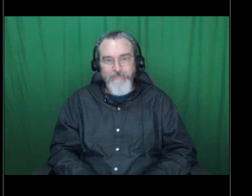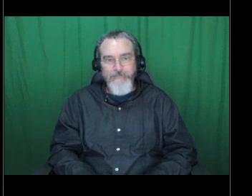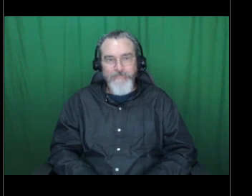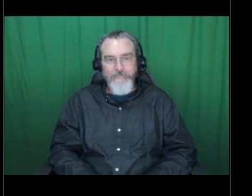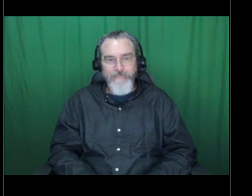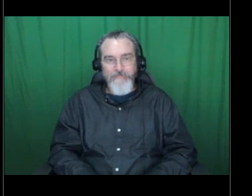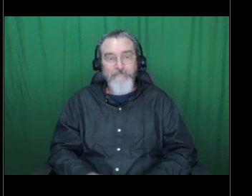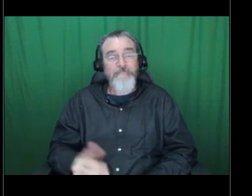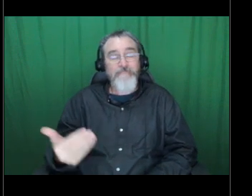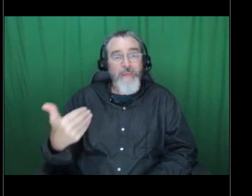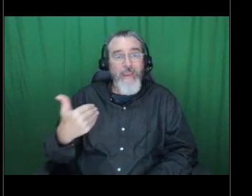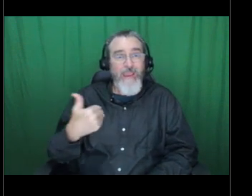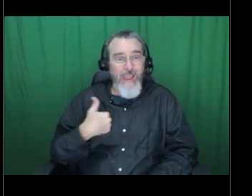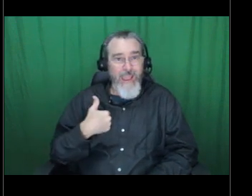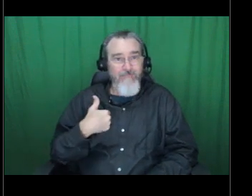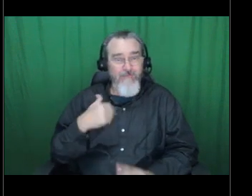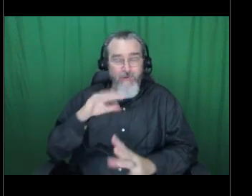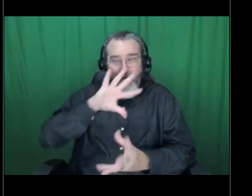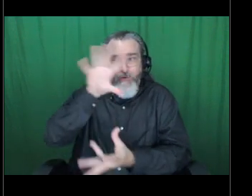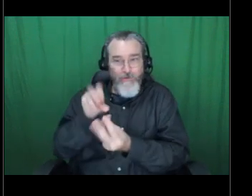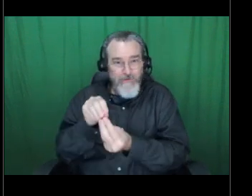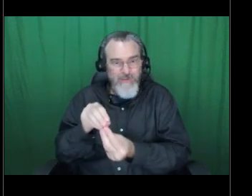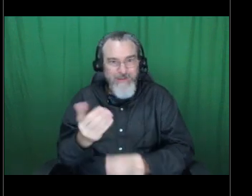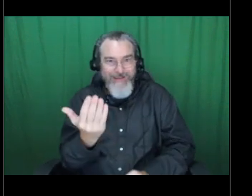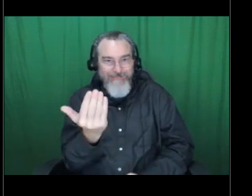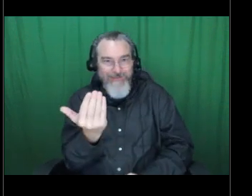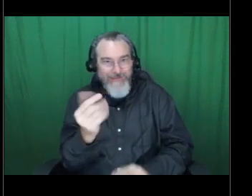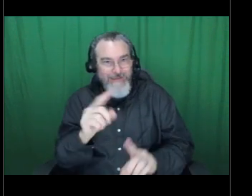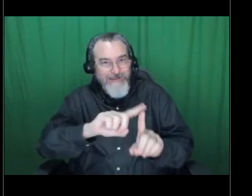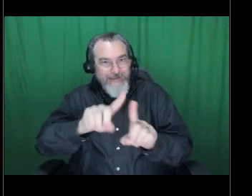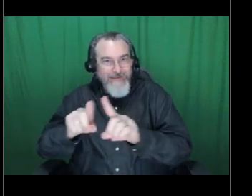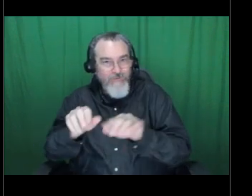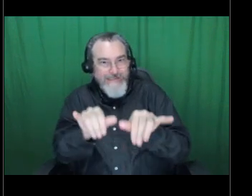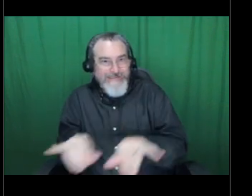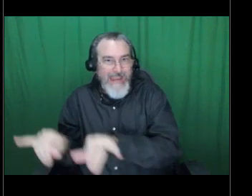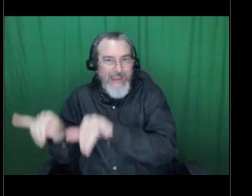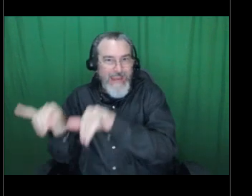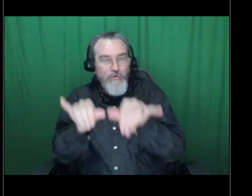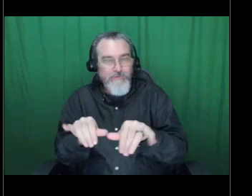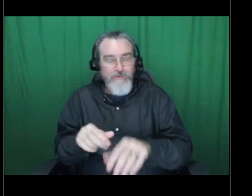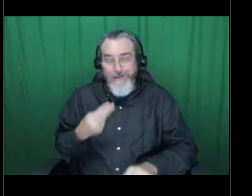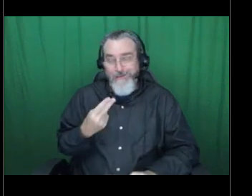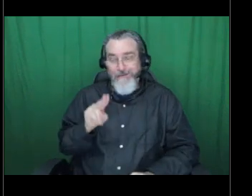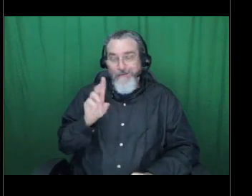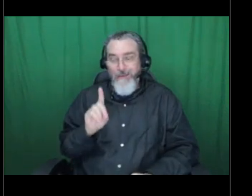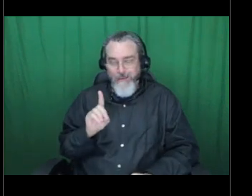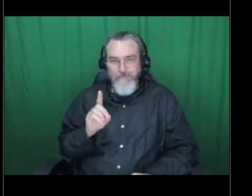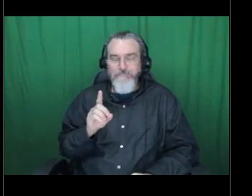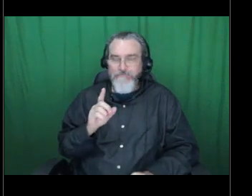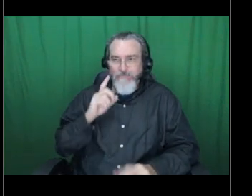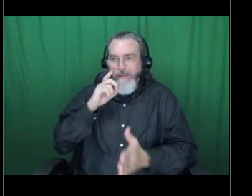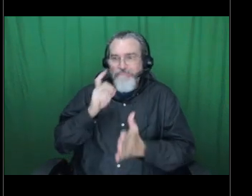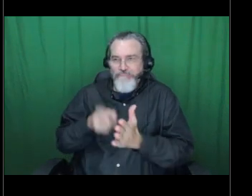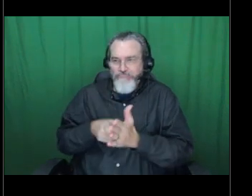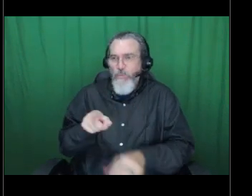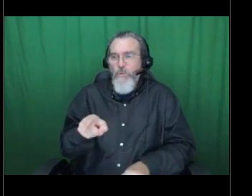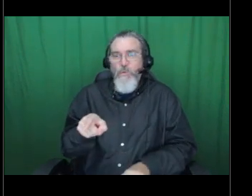There are 15 standards that HUD has identified as safe harbors.